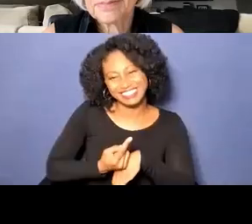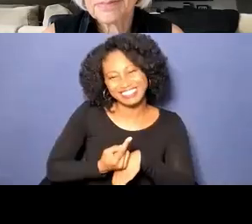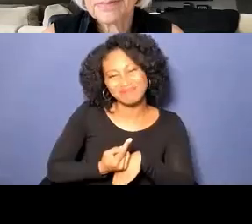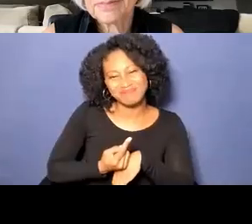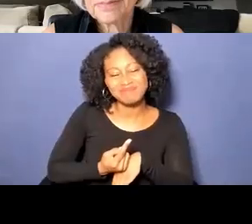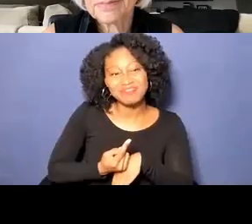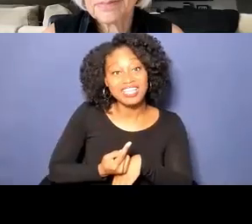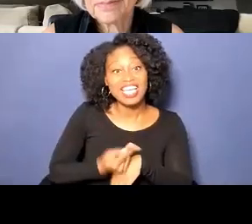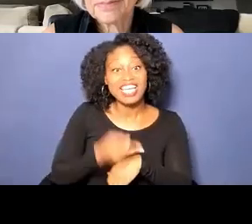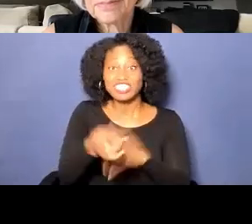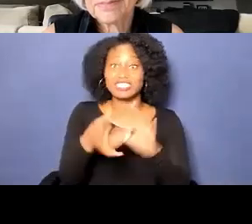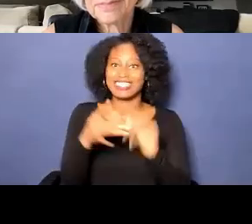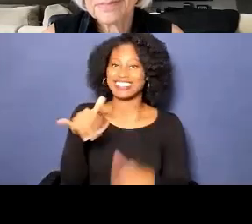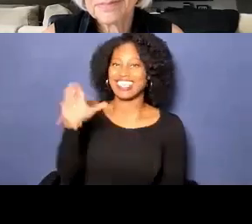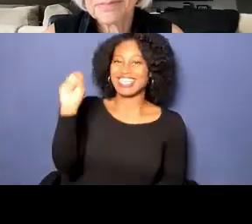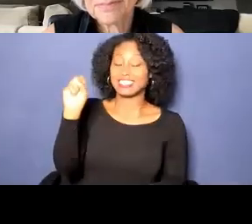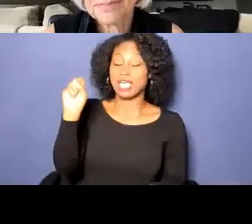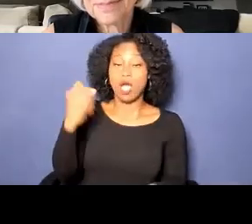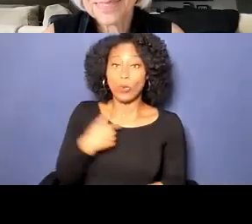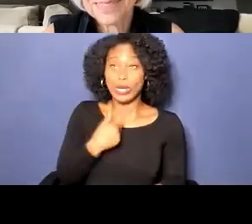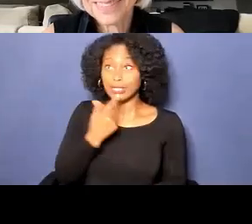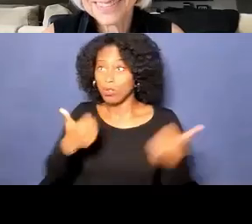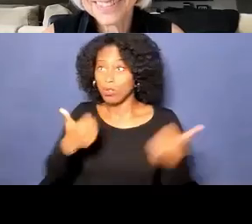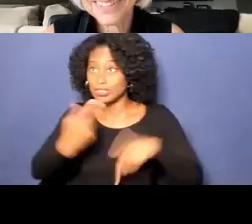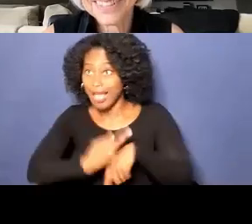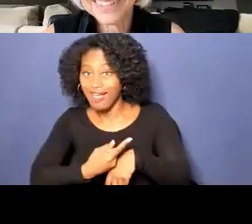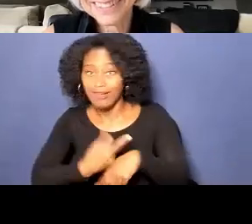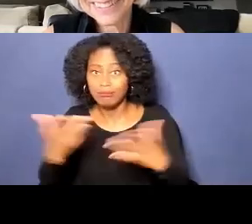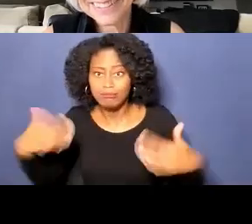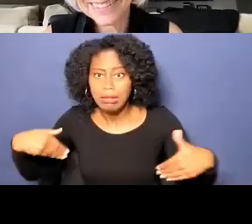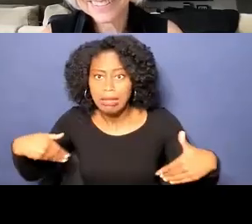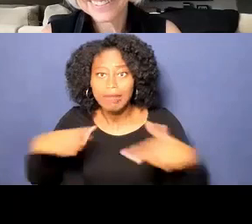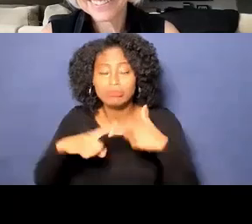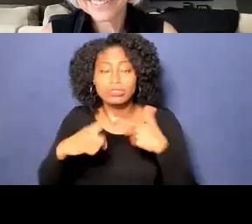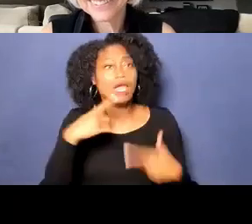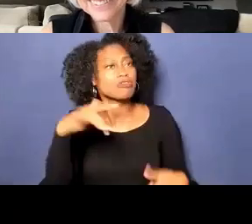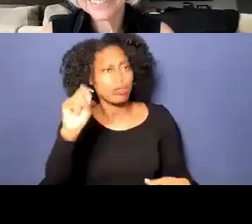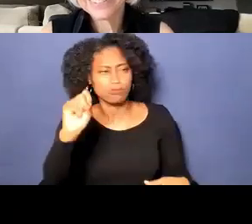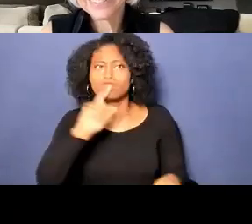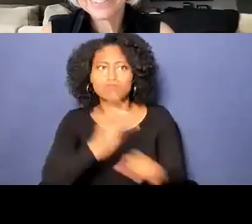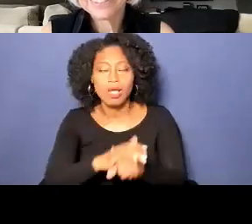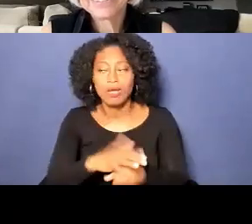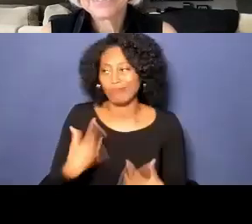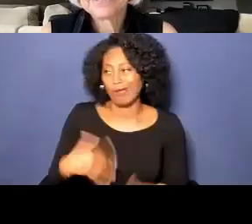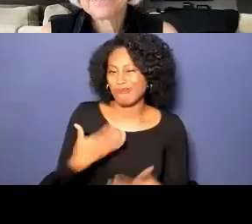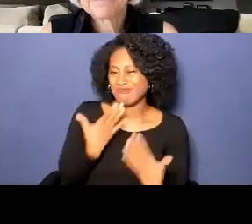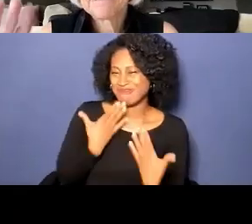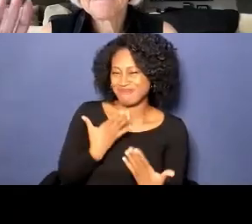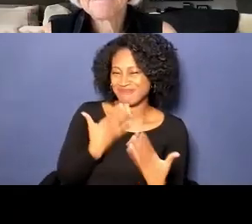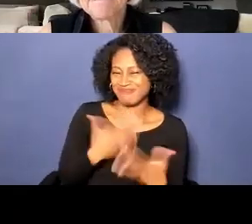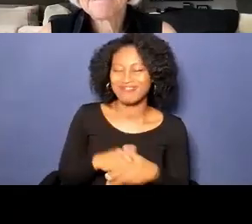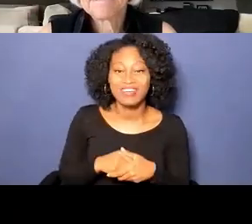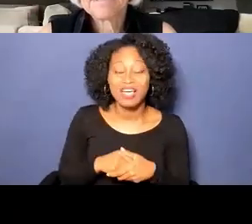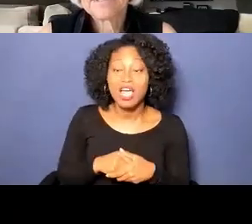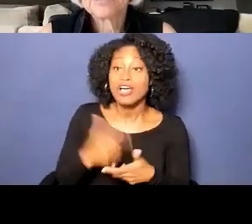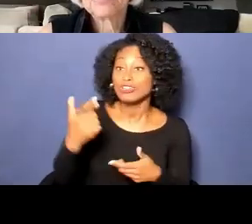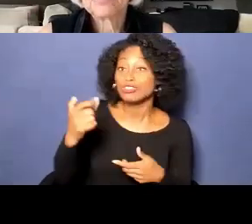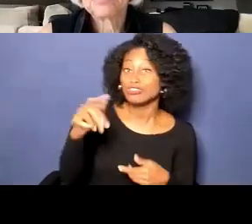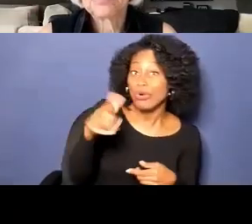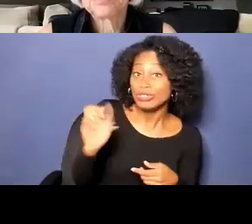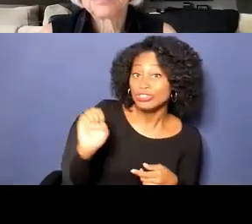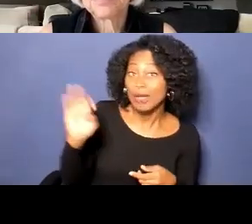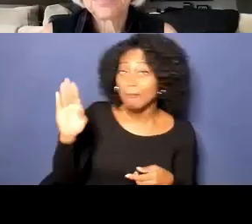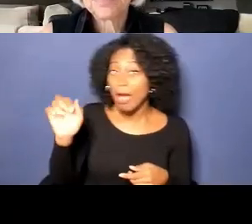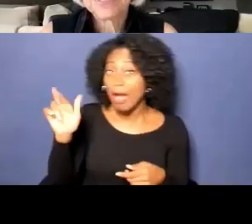She says yes before we even tell her what date it is. So with that, I want to close. And George and Barbara, any